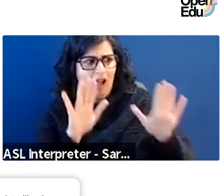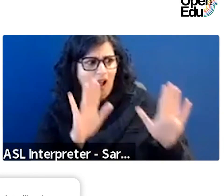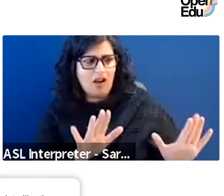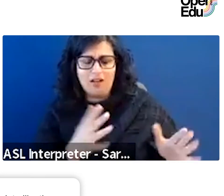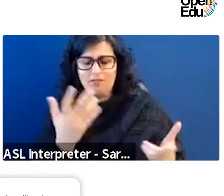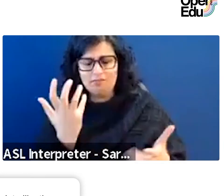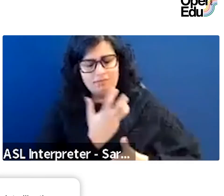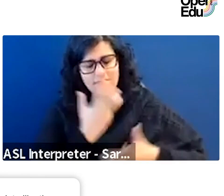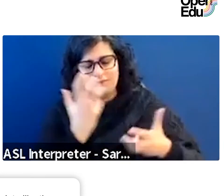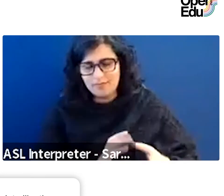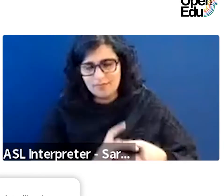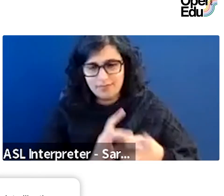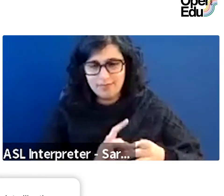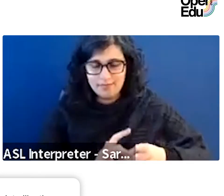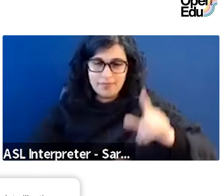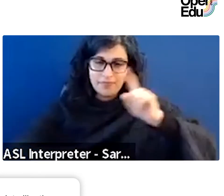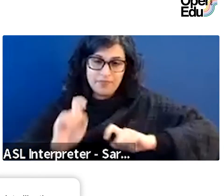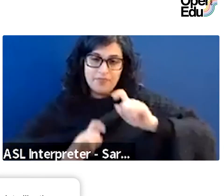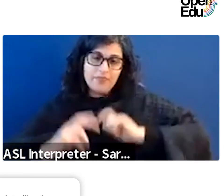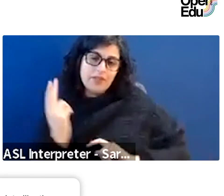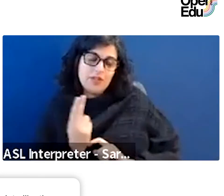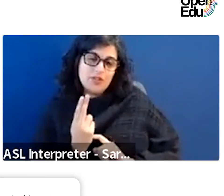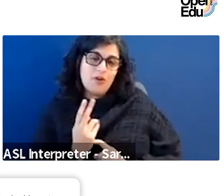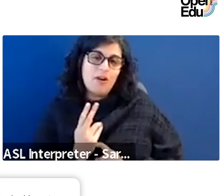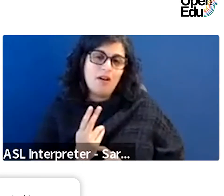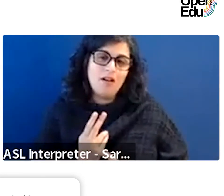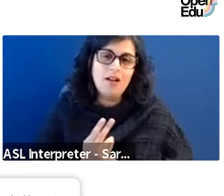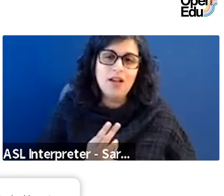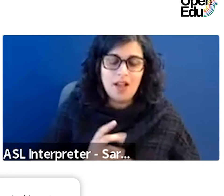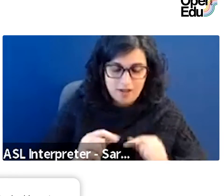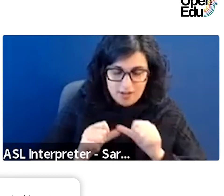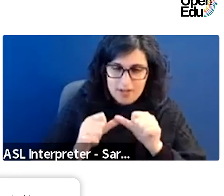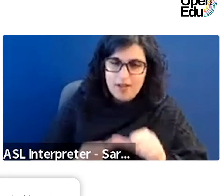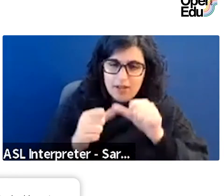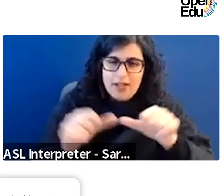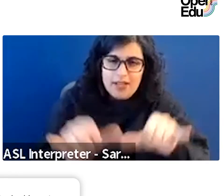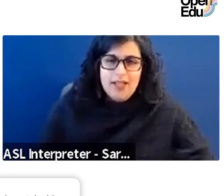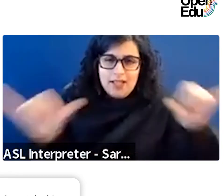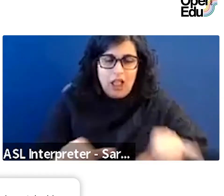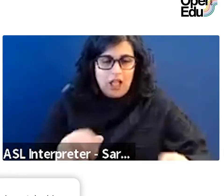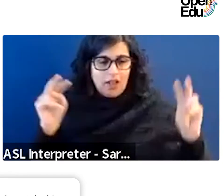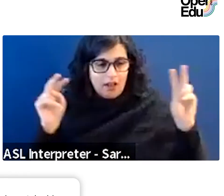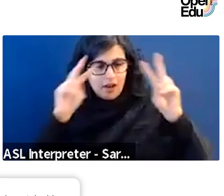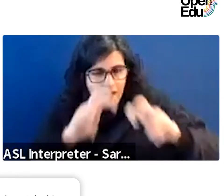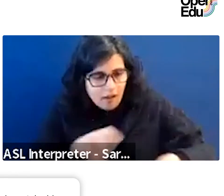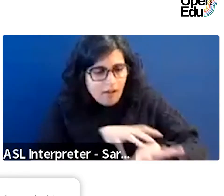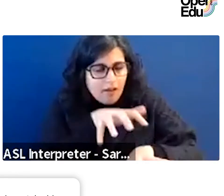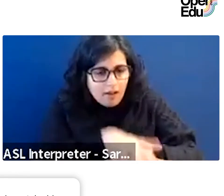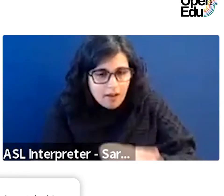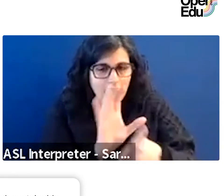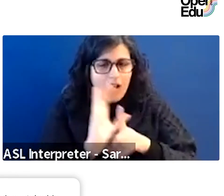like the history of like regenerative systems, like looking at indigenous cultures that were doing